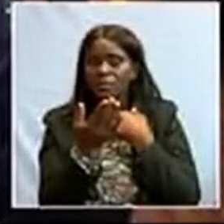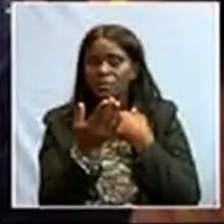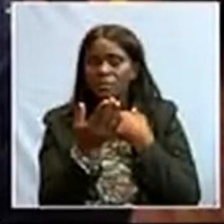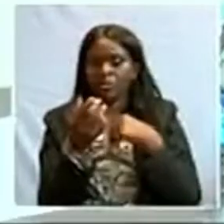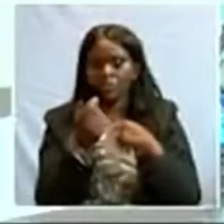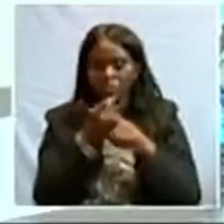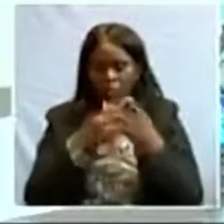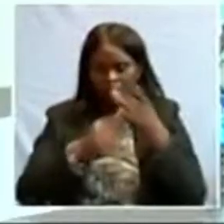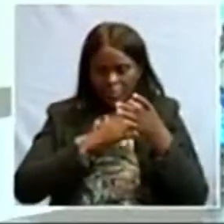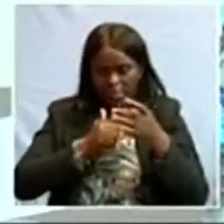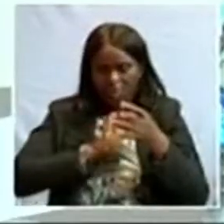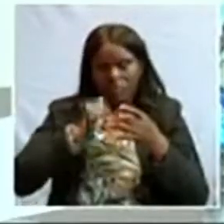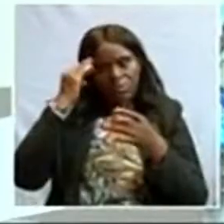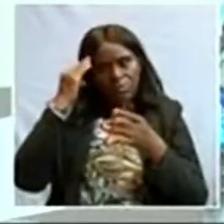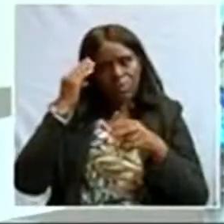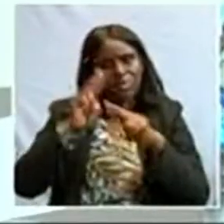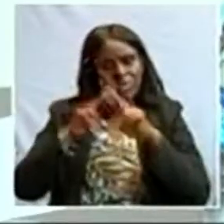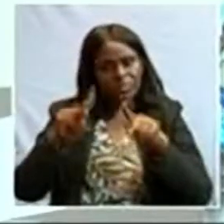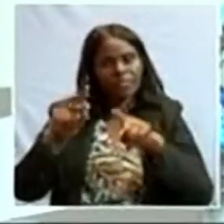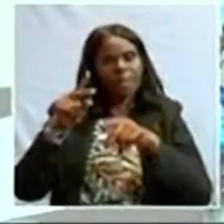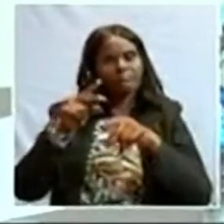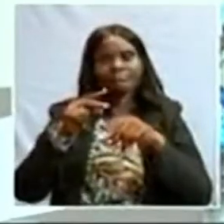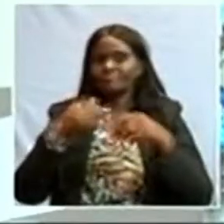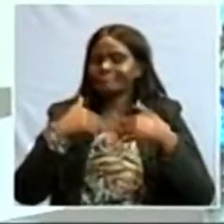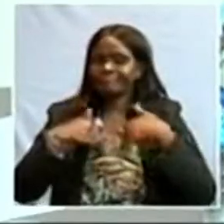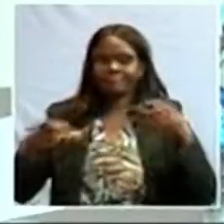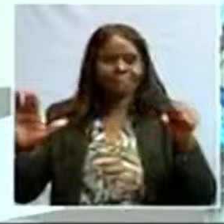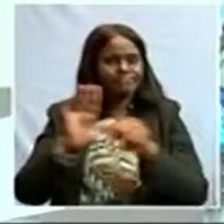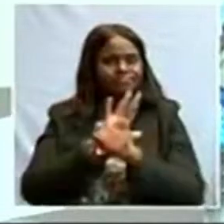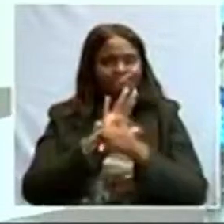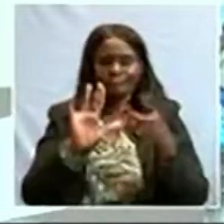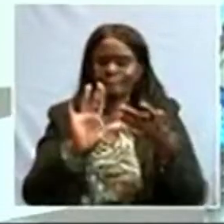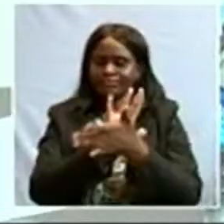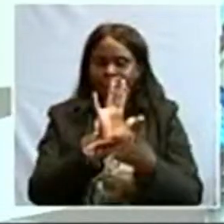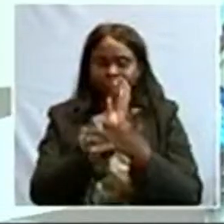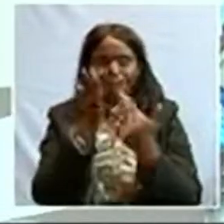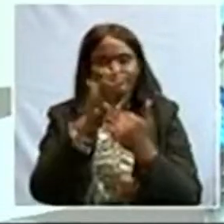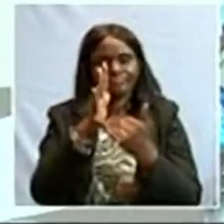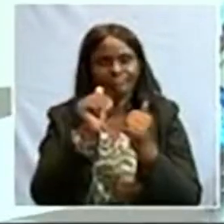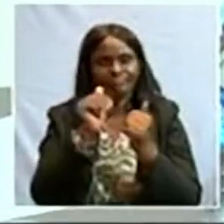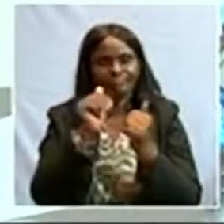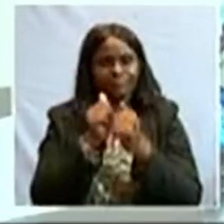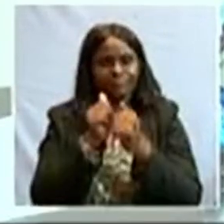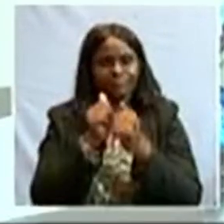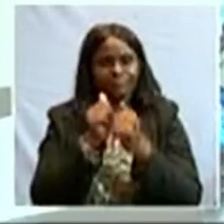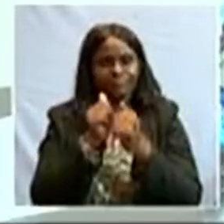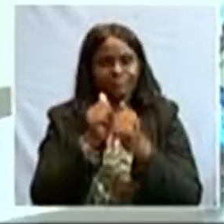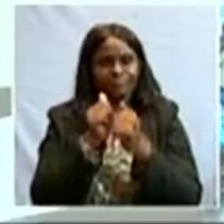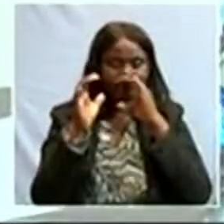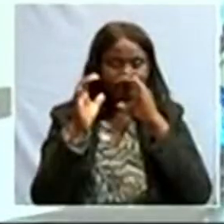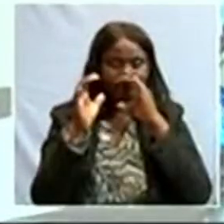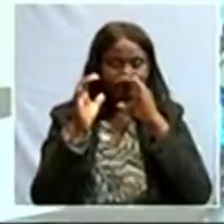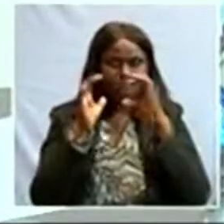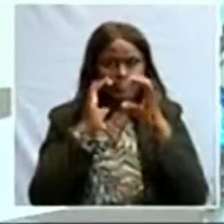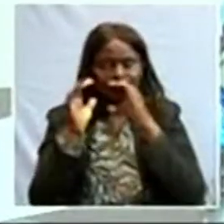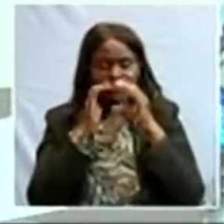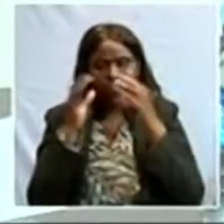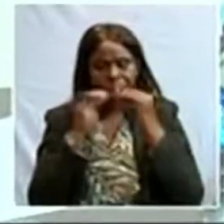From what I know, Chair, there has not been a comprehensive document shared to get